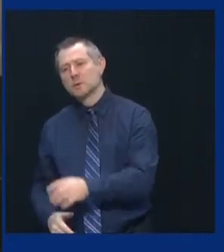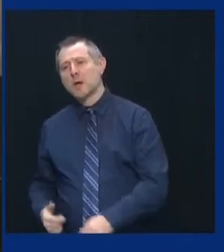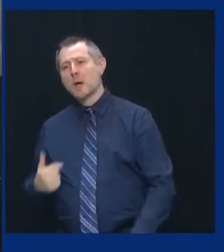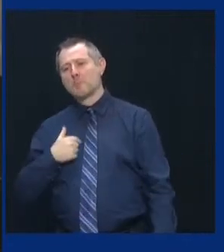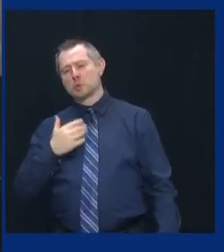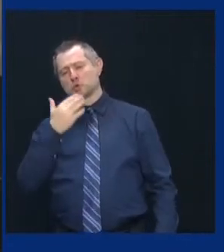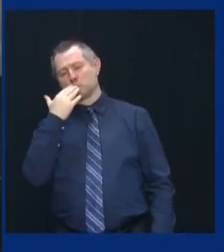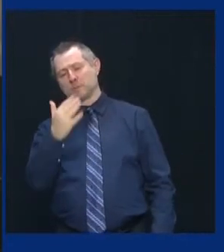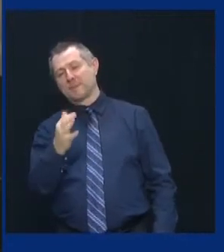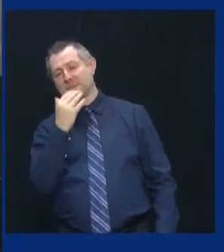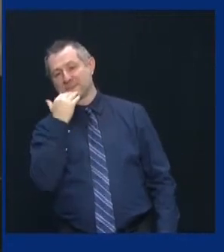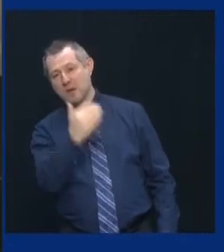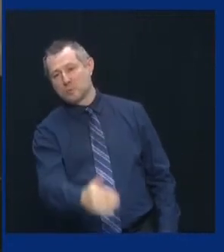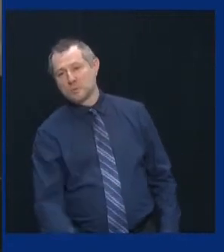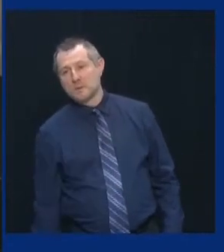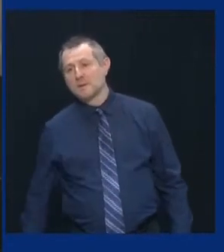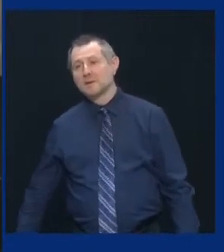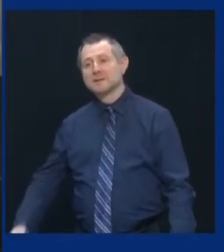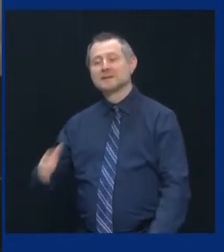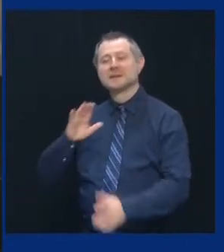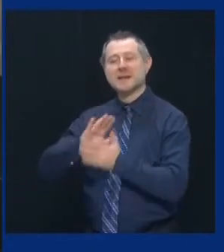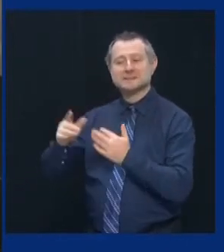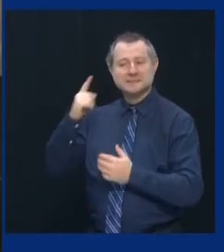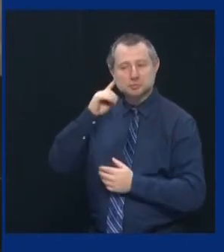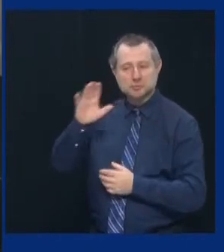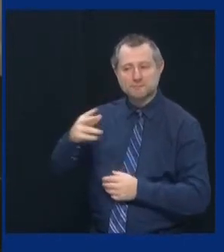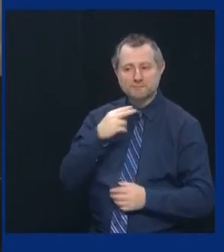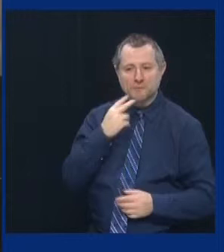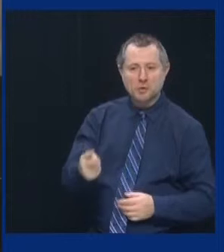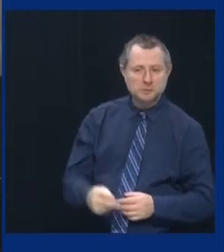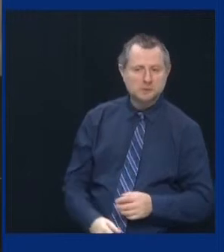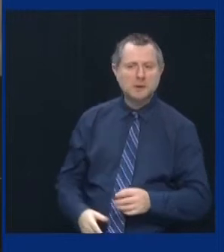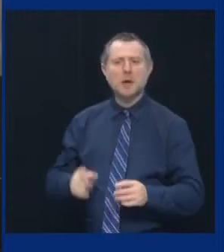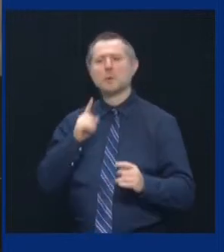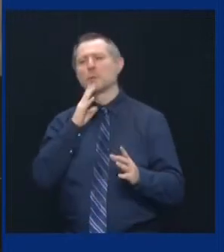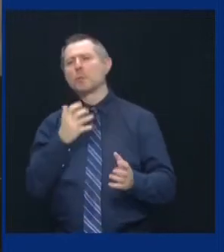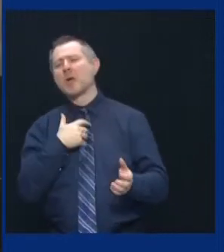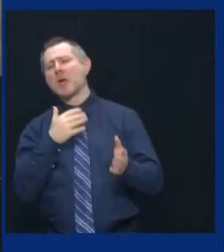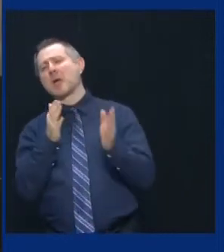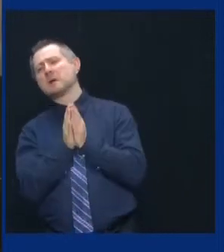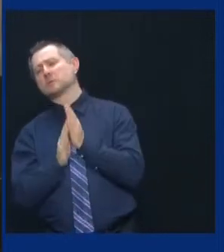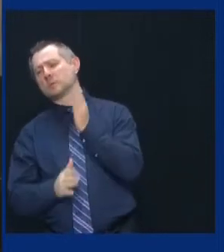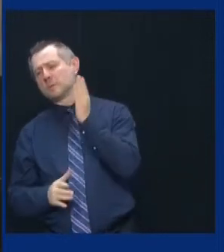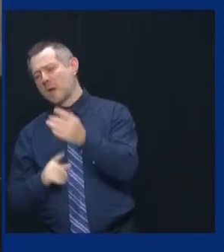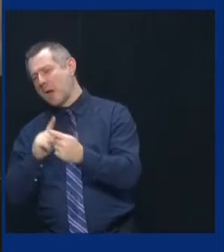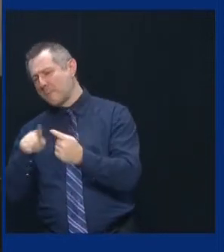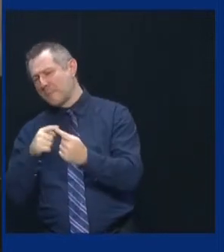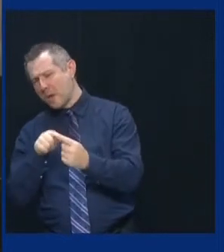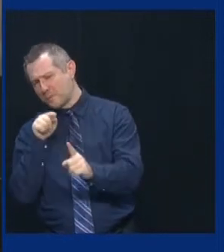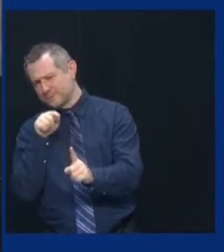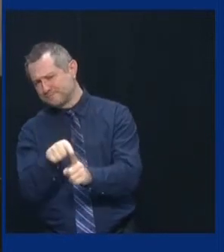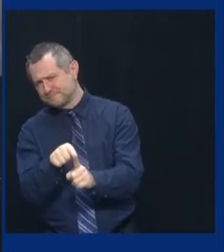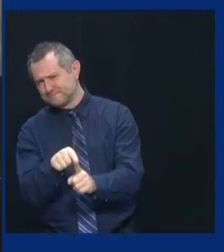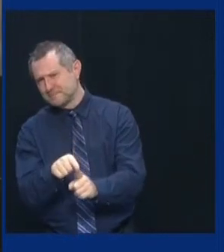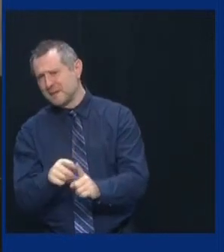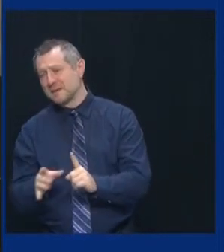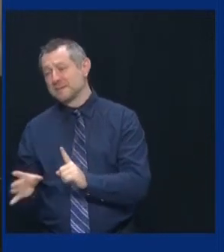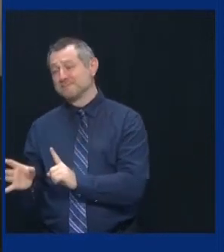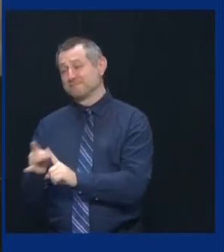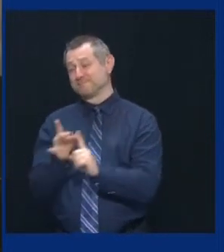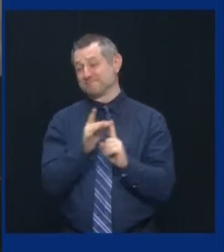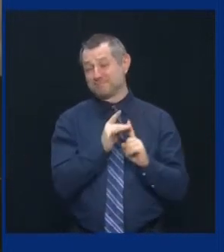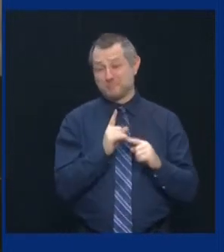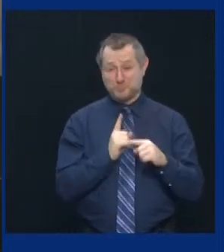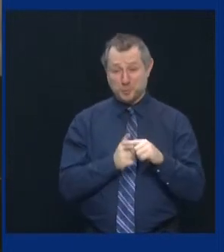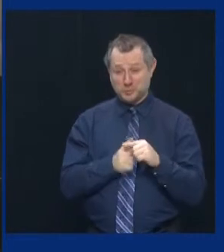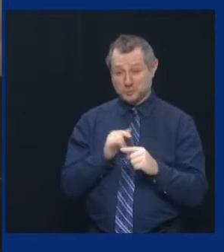you. Good to hear your voice. So I wanted to ask about the positivity rates in the zones